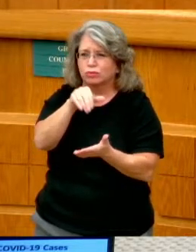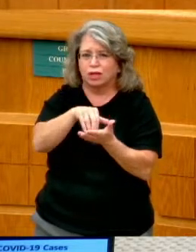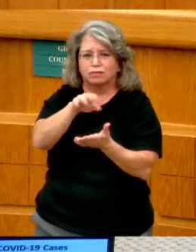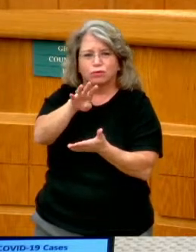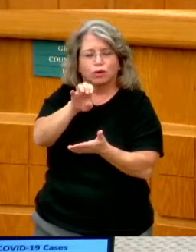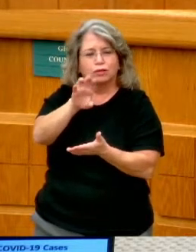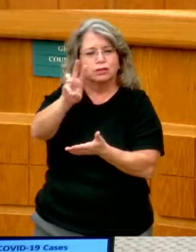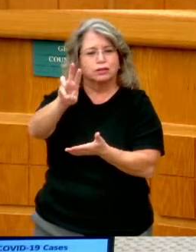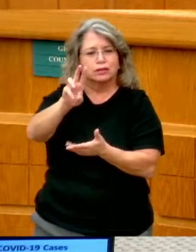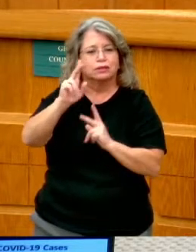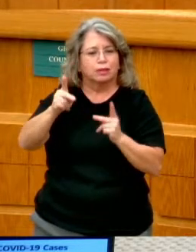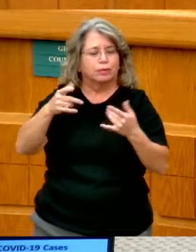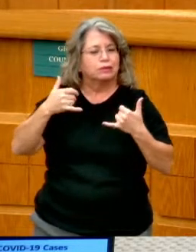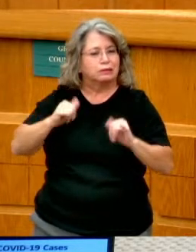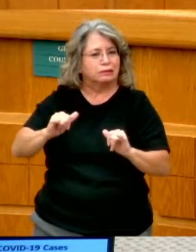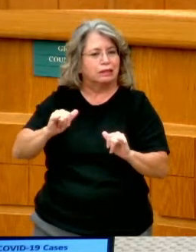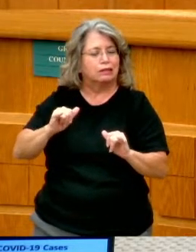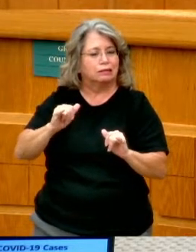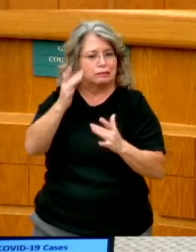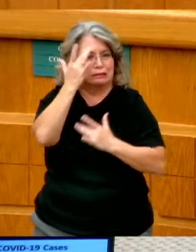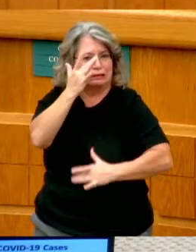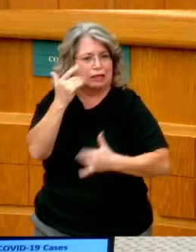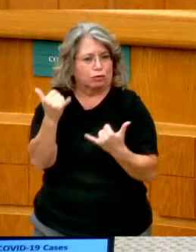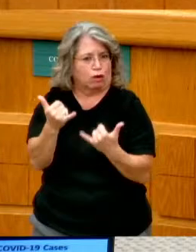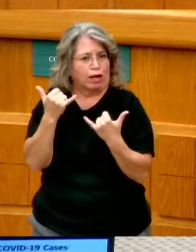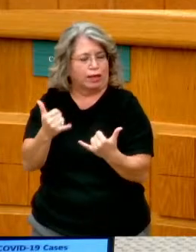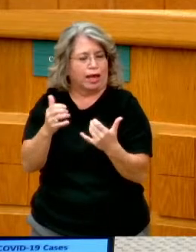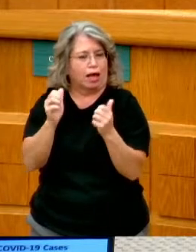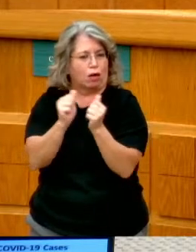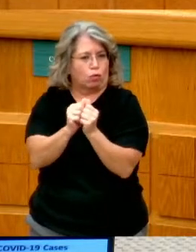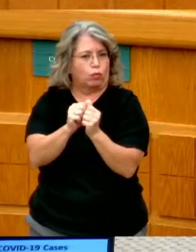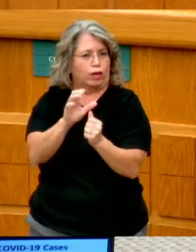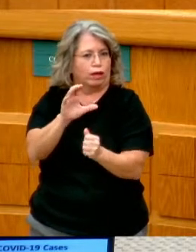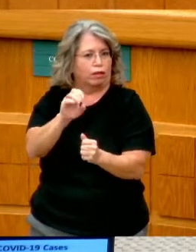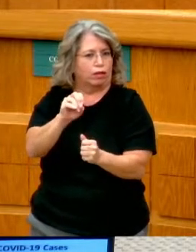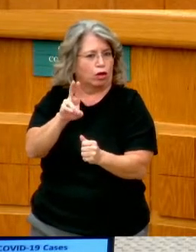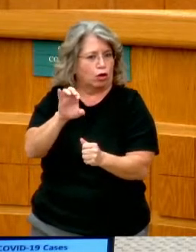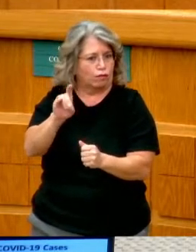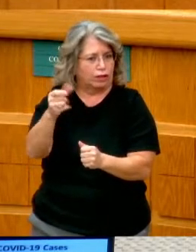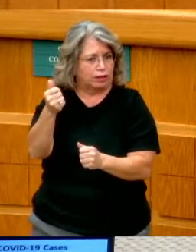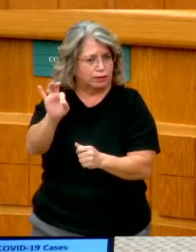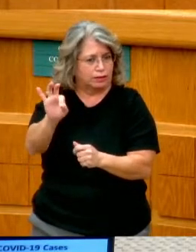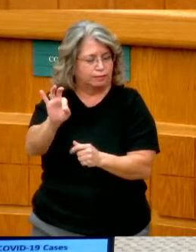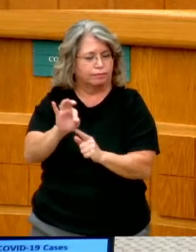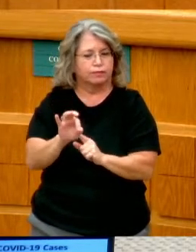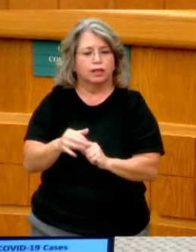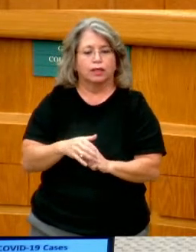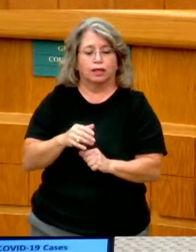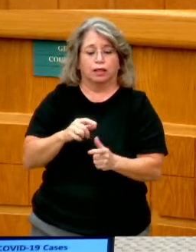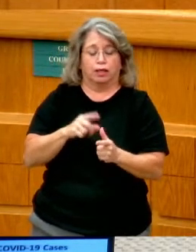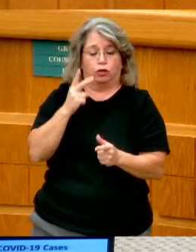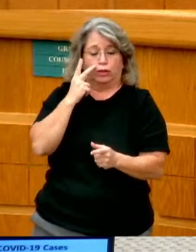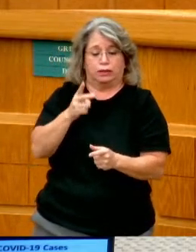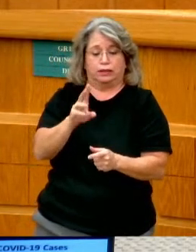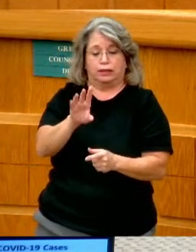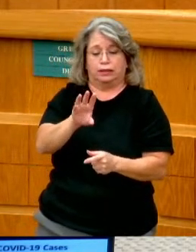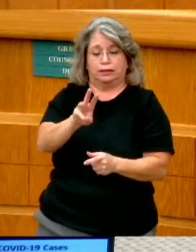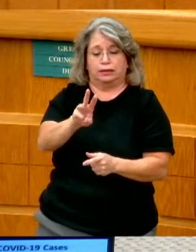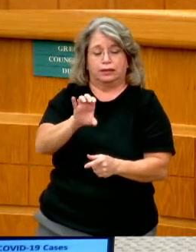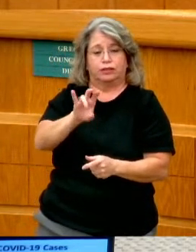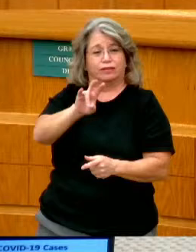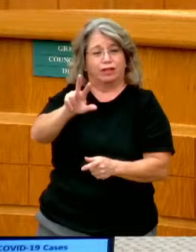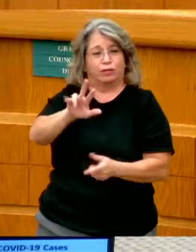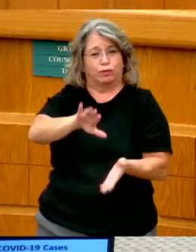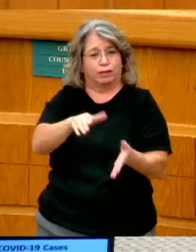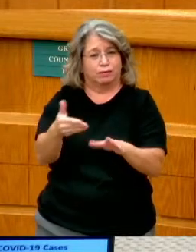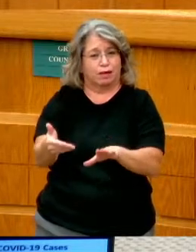2,406 people still actively have COVID-19 in Nueces County. And then you see 673 deaths for a